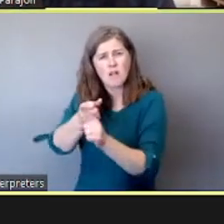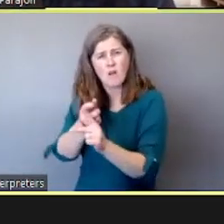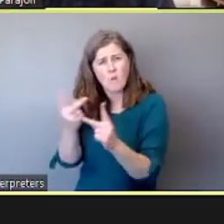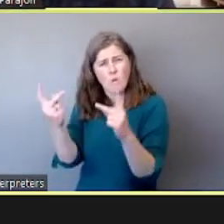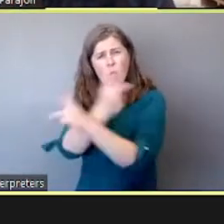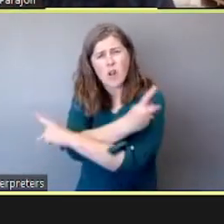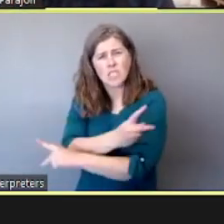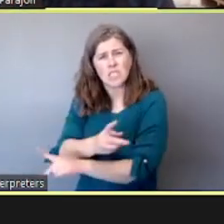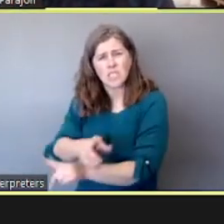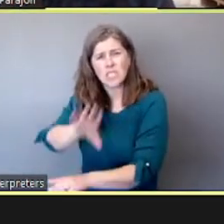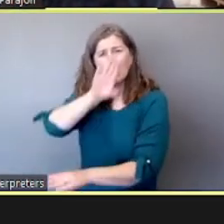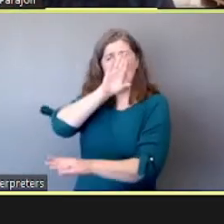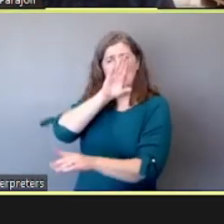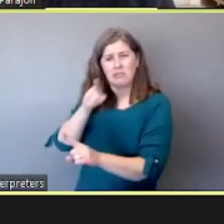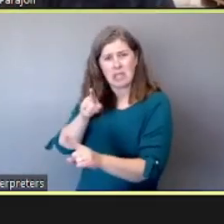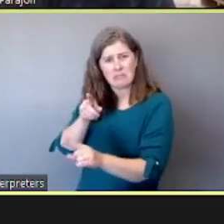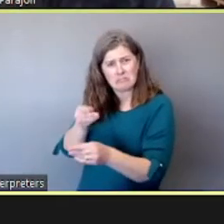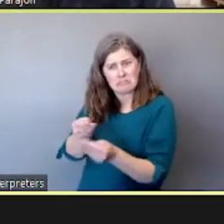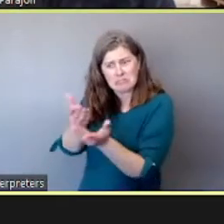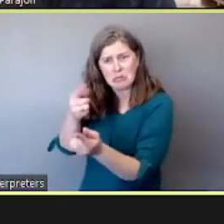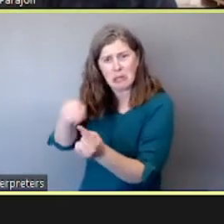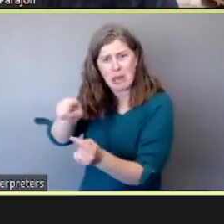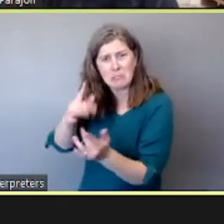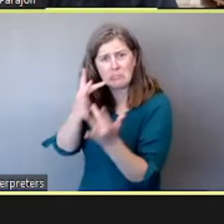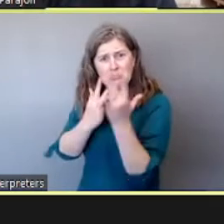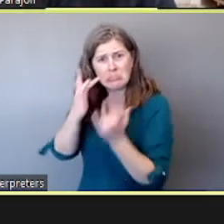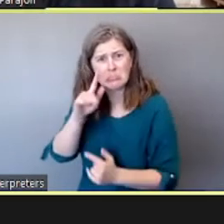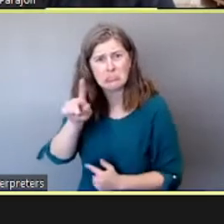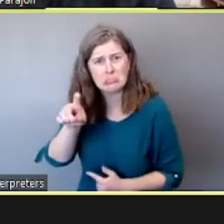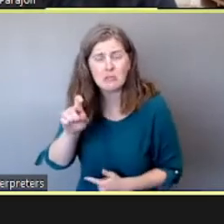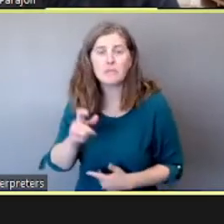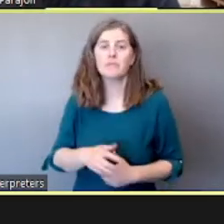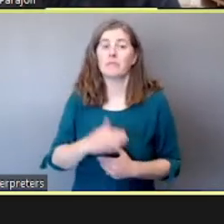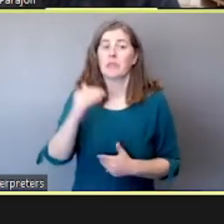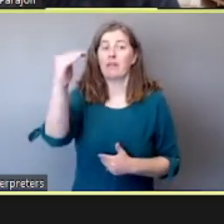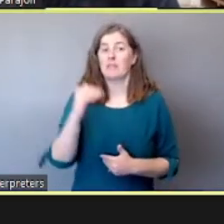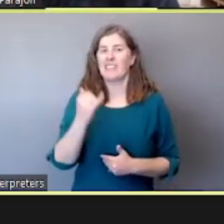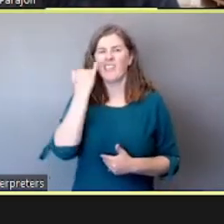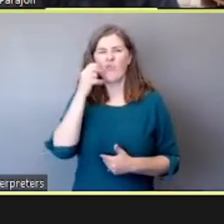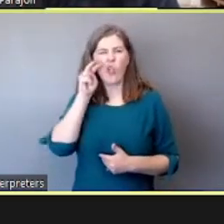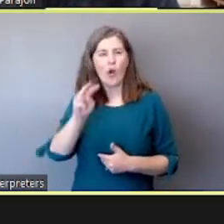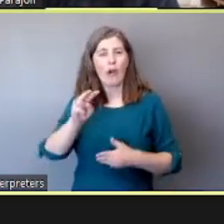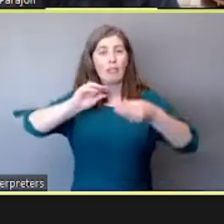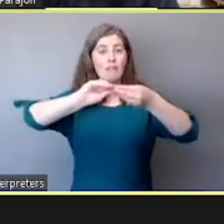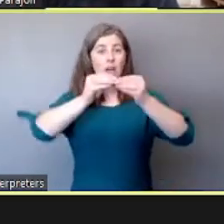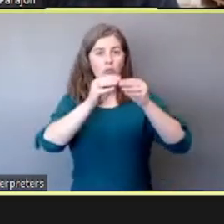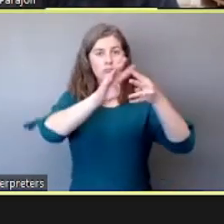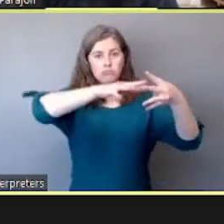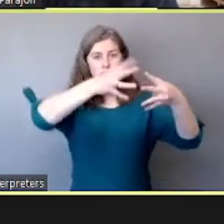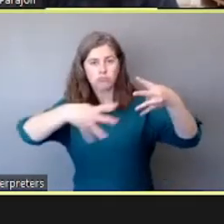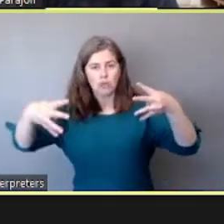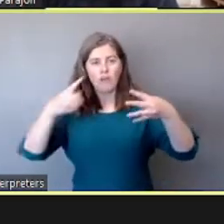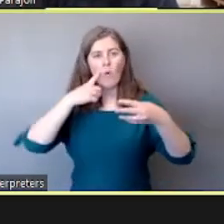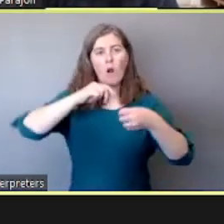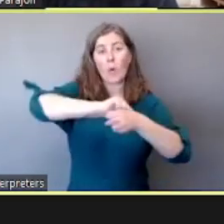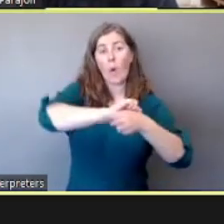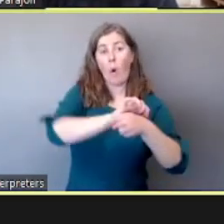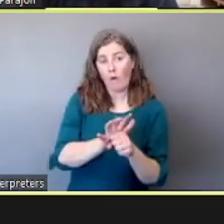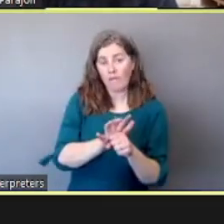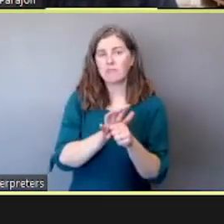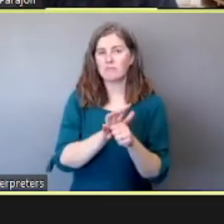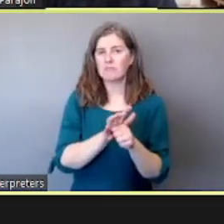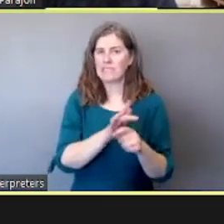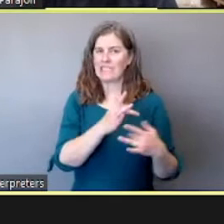the virus? Next slide. So if you look at the data for the COVID cases, they